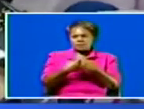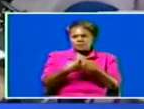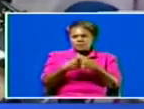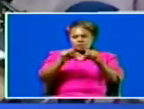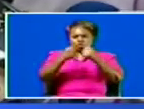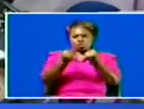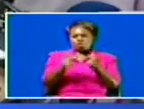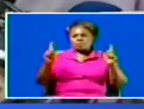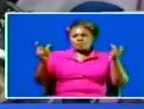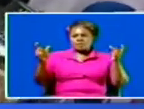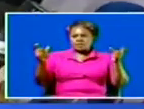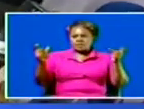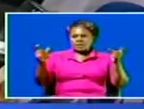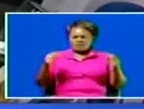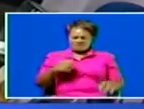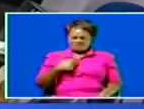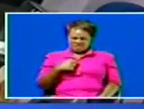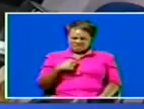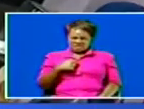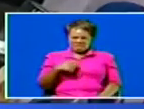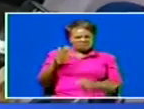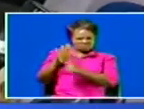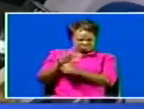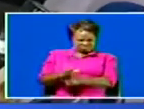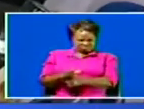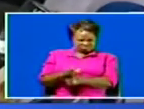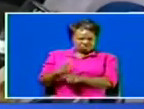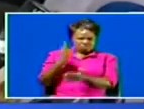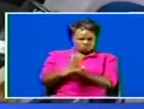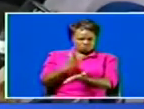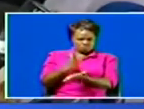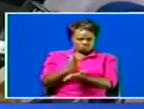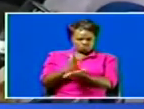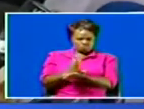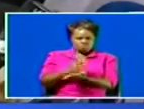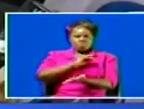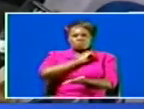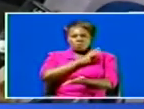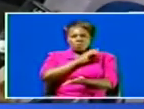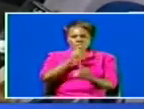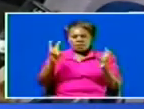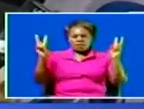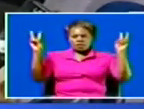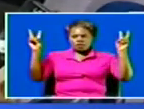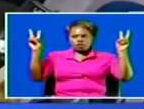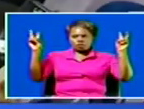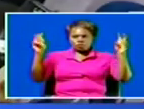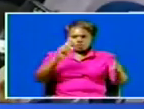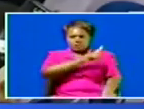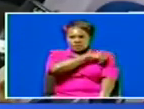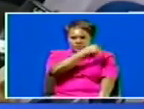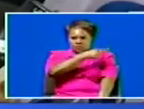social media, that if they feel that they're intimidated in bringing those claims or those issues to Kenyatta